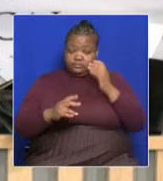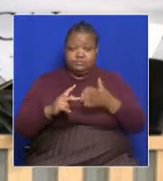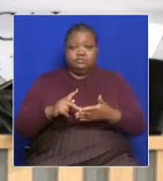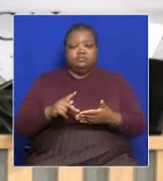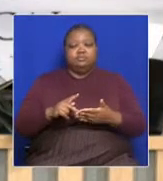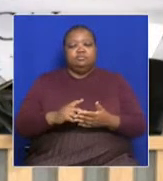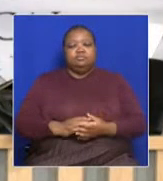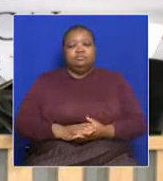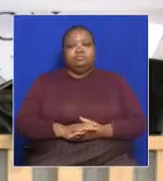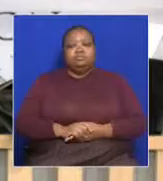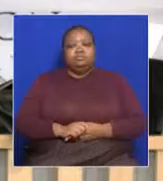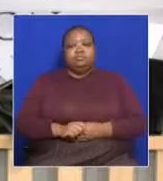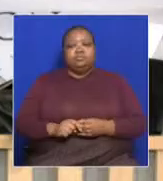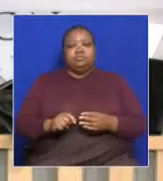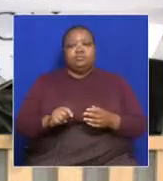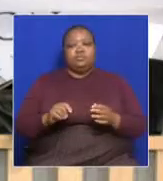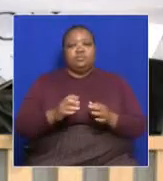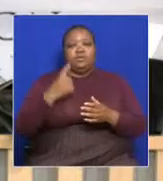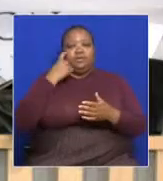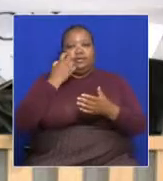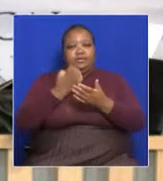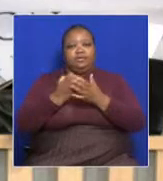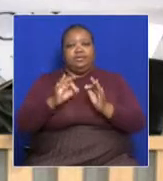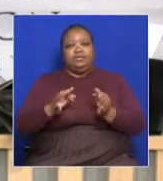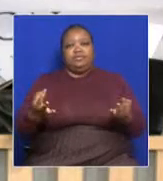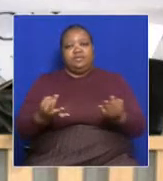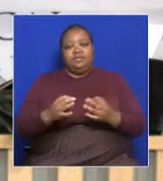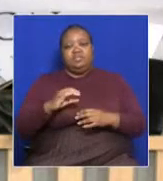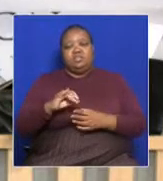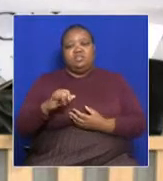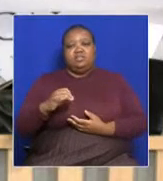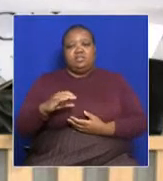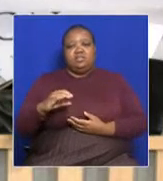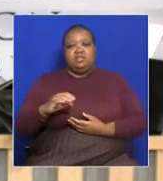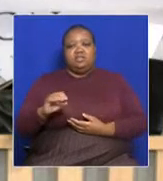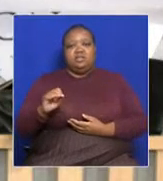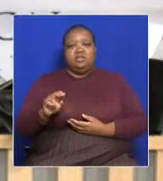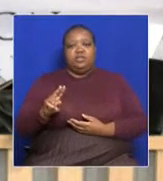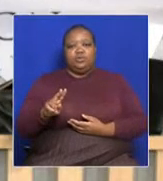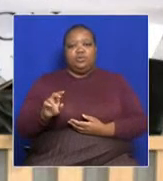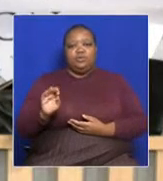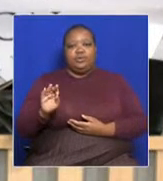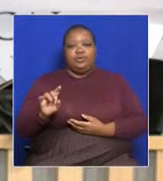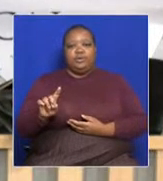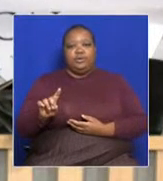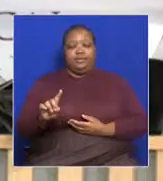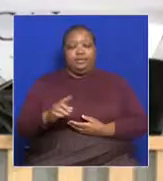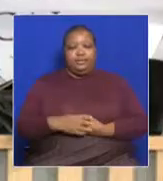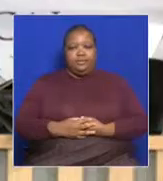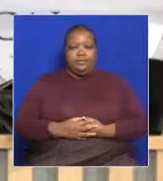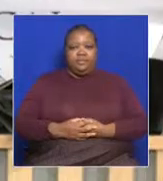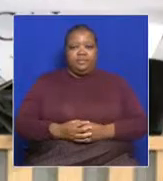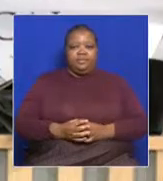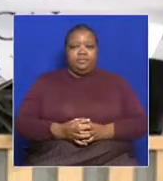Exhibit CJC 231. 231.